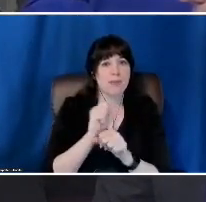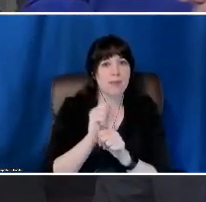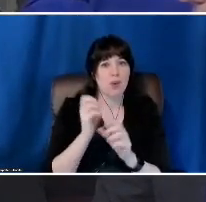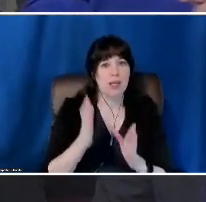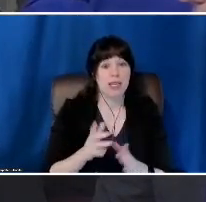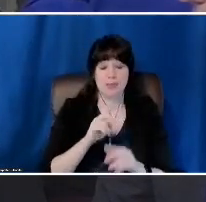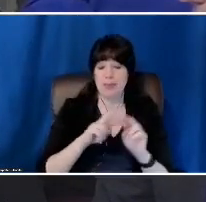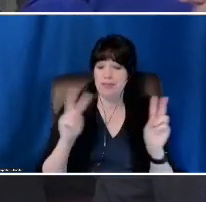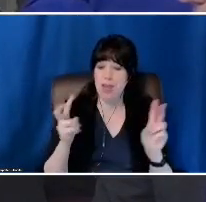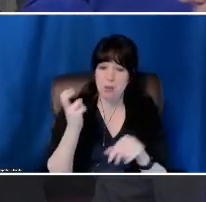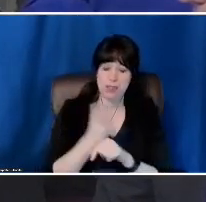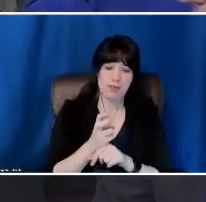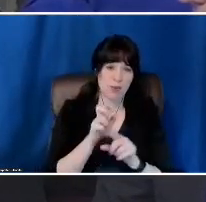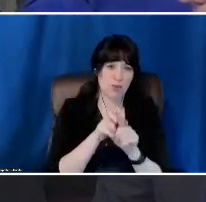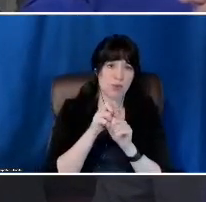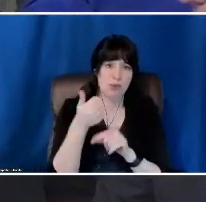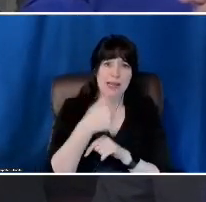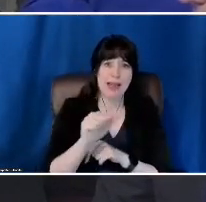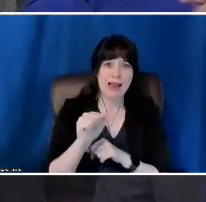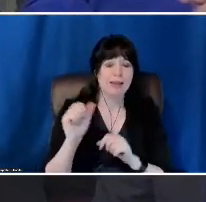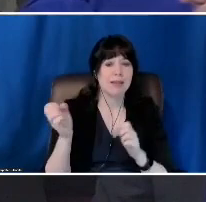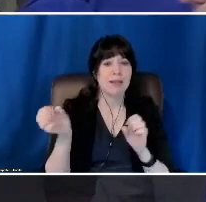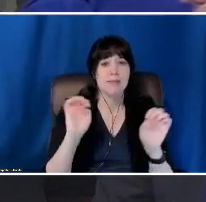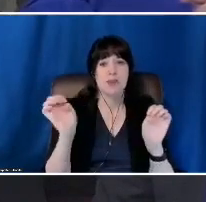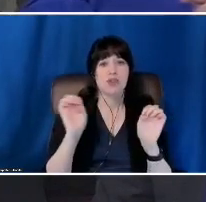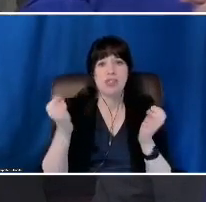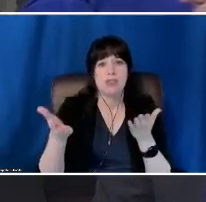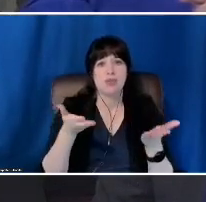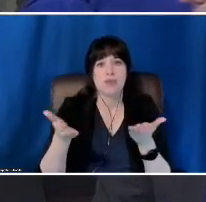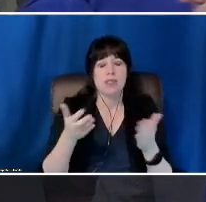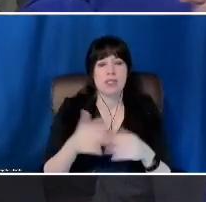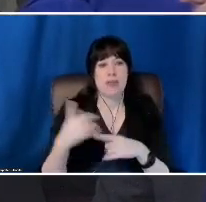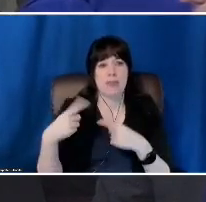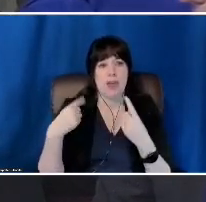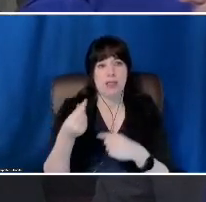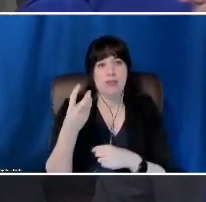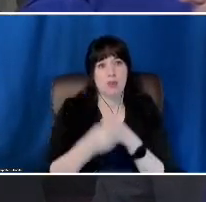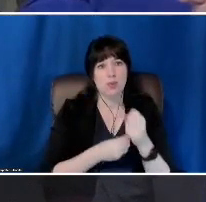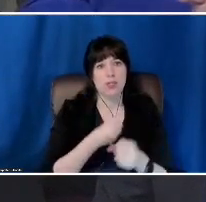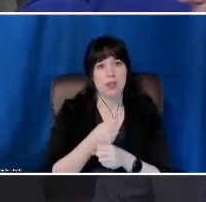in pretty much any emergency services. The last couple of years, we're